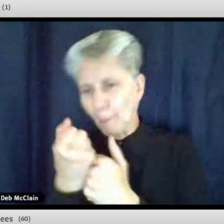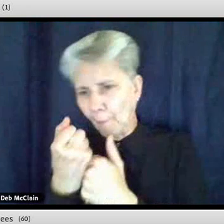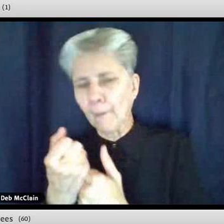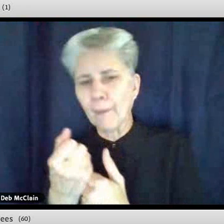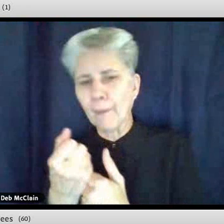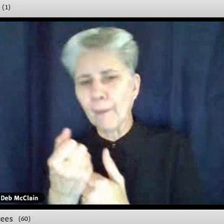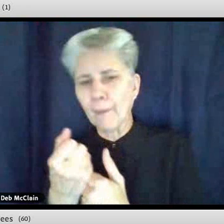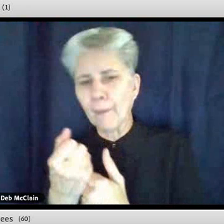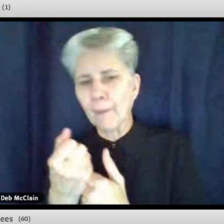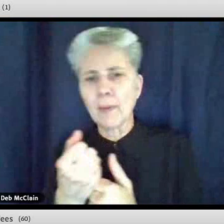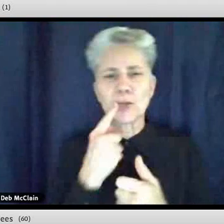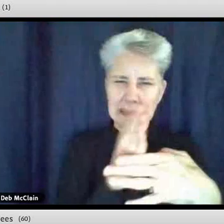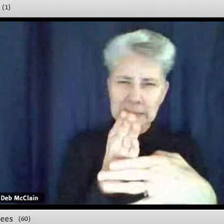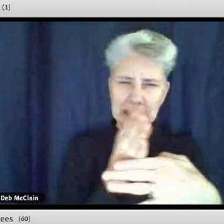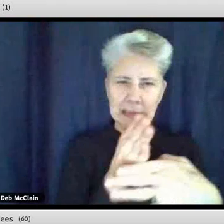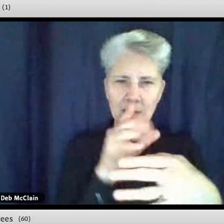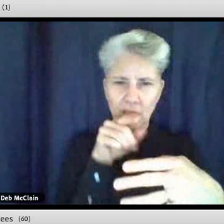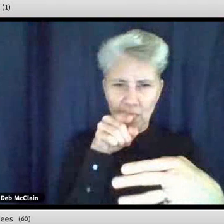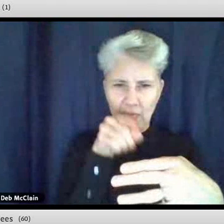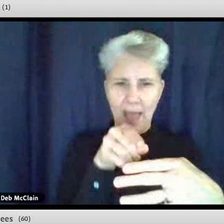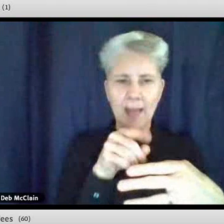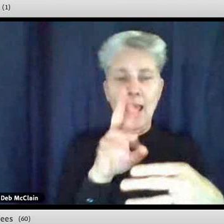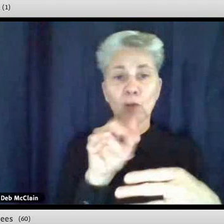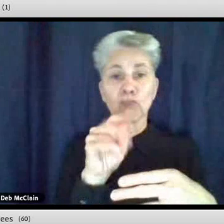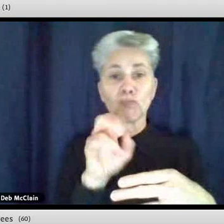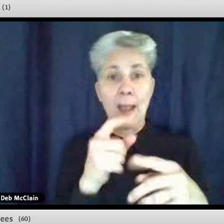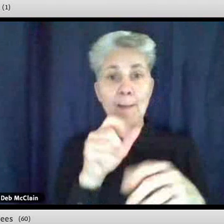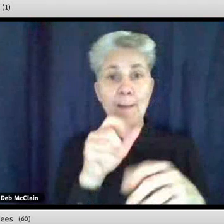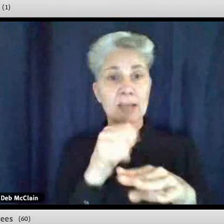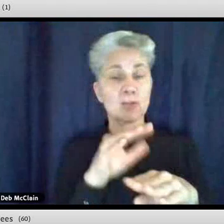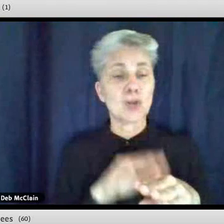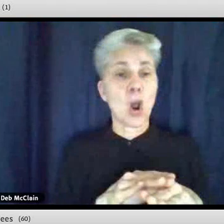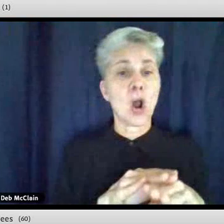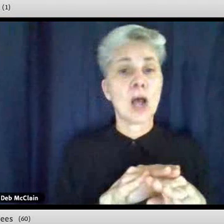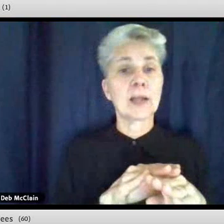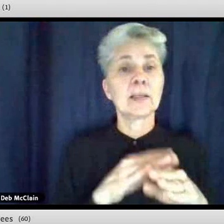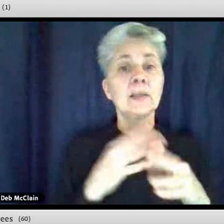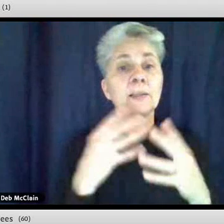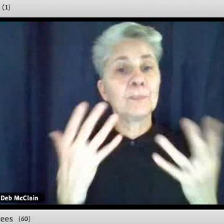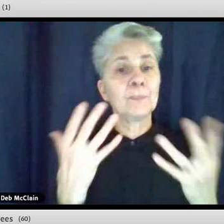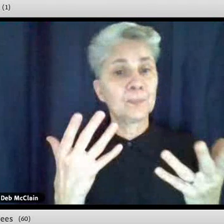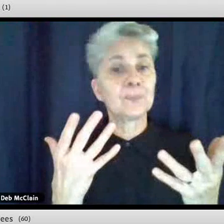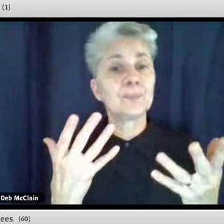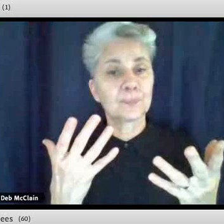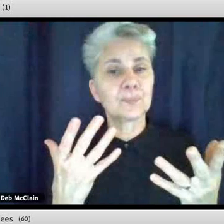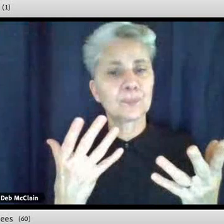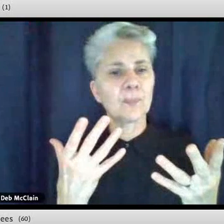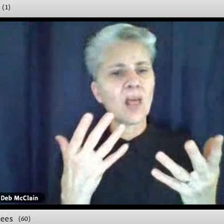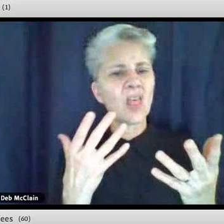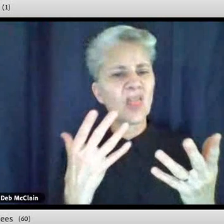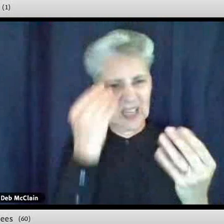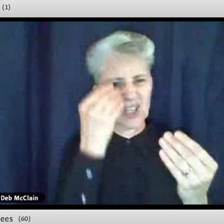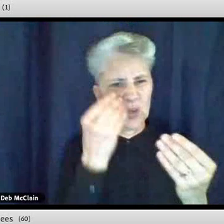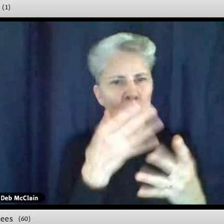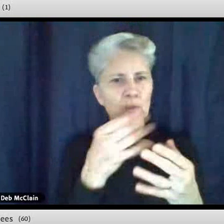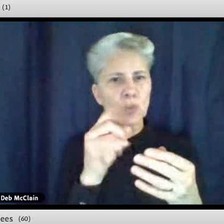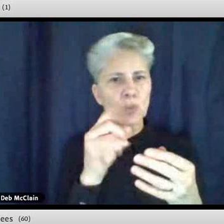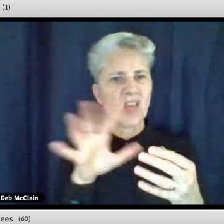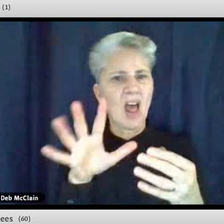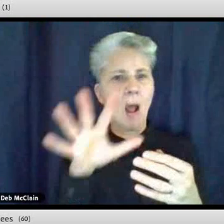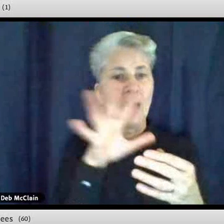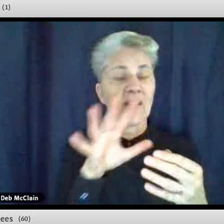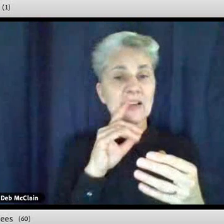skews liberal or skews conservative. And they've tried to find sources and kind of rate them based